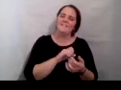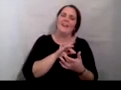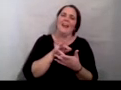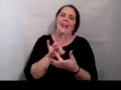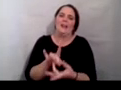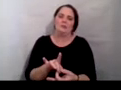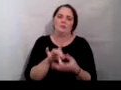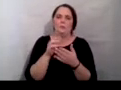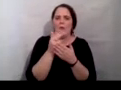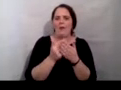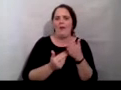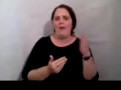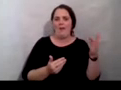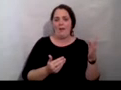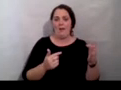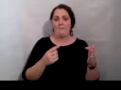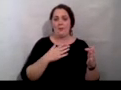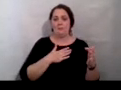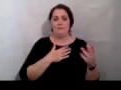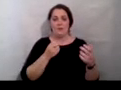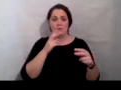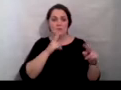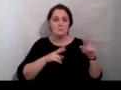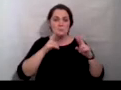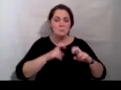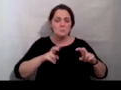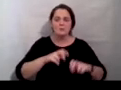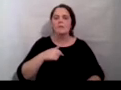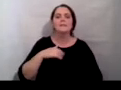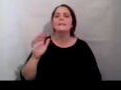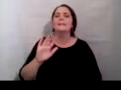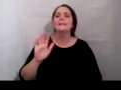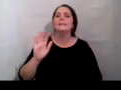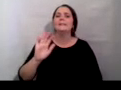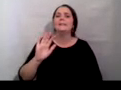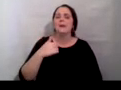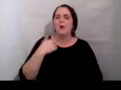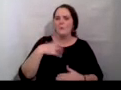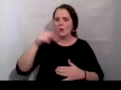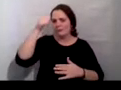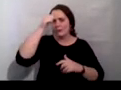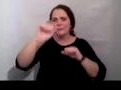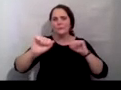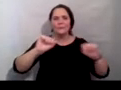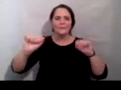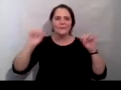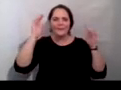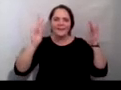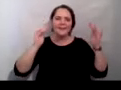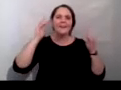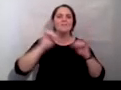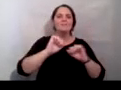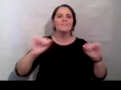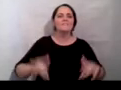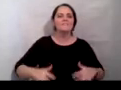So again, as I said, I'm not analysing the data. I just think it's terrific to get a sense of who's in the room and how you're thinking and how you're